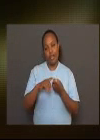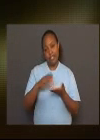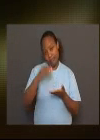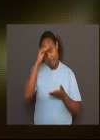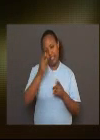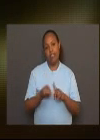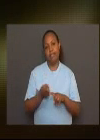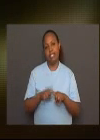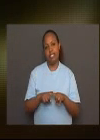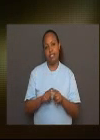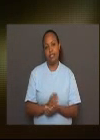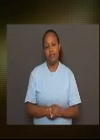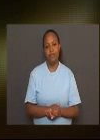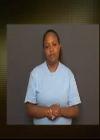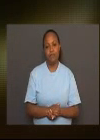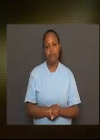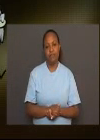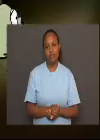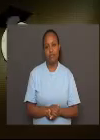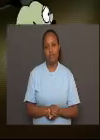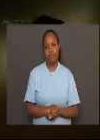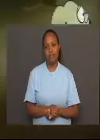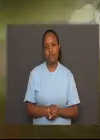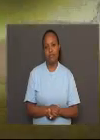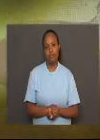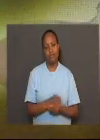Let's get back to our lesson.